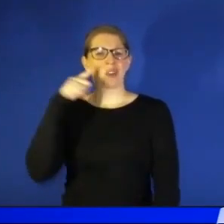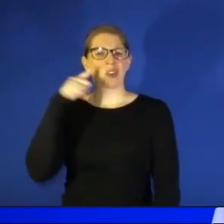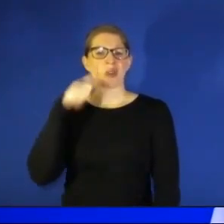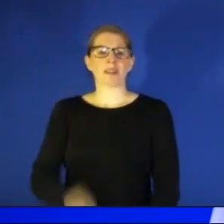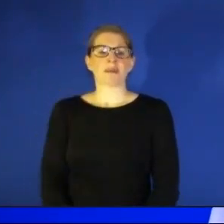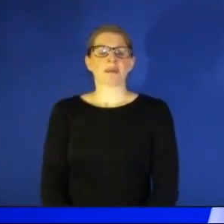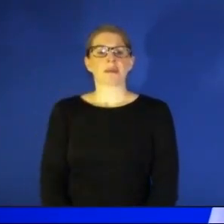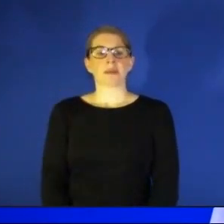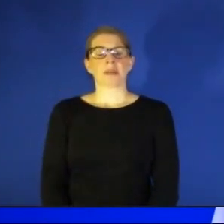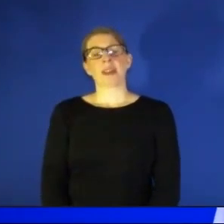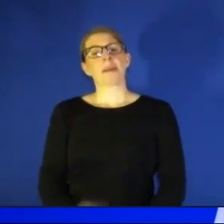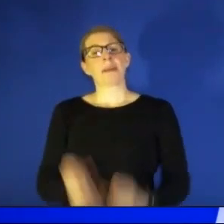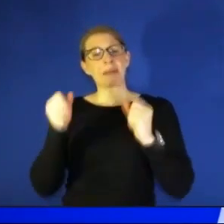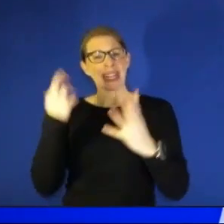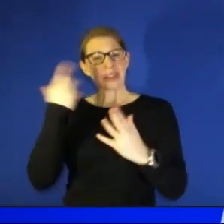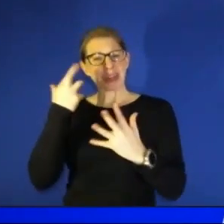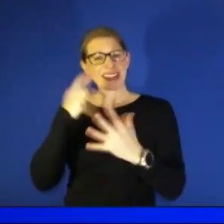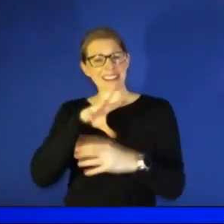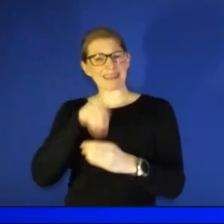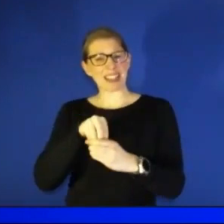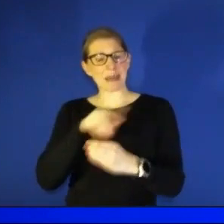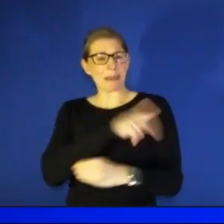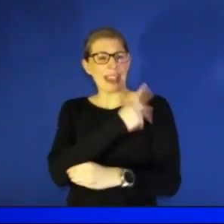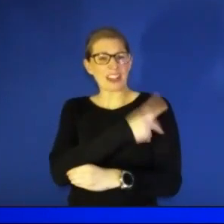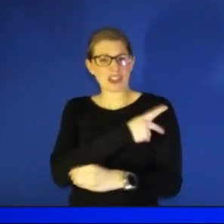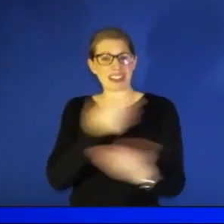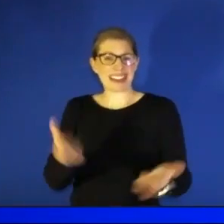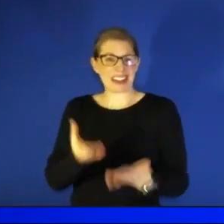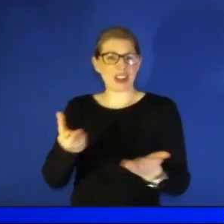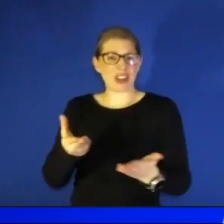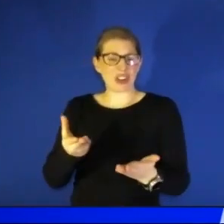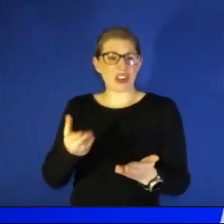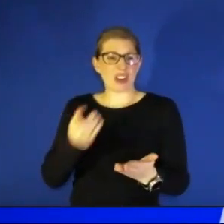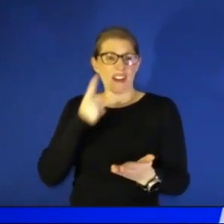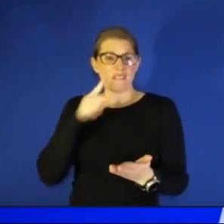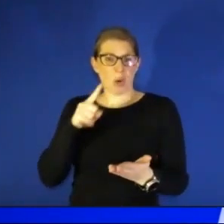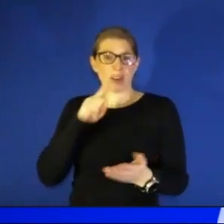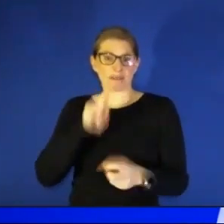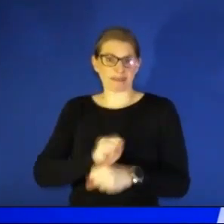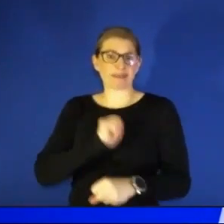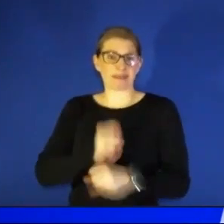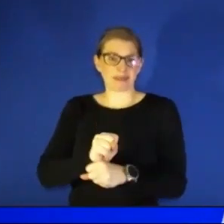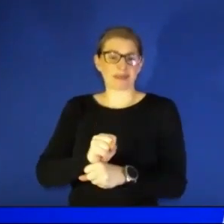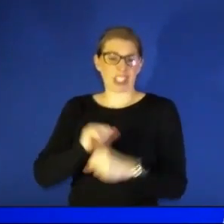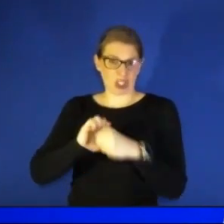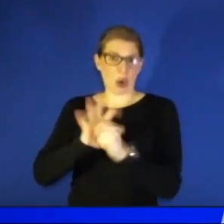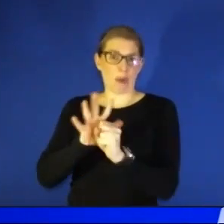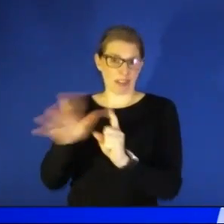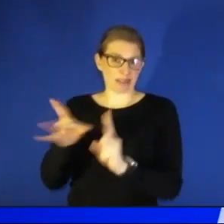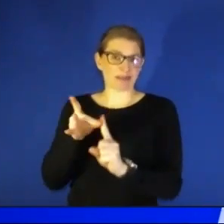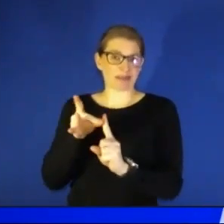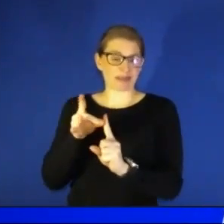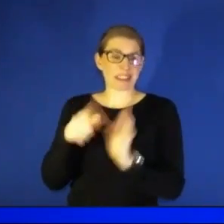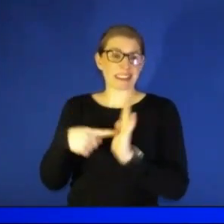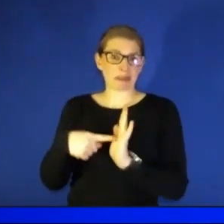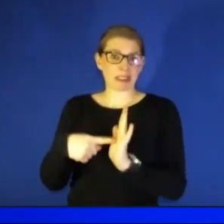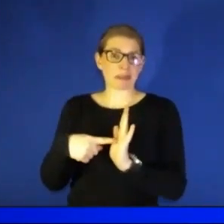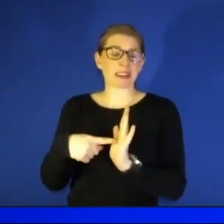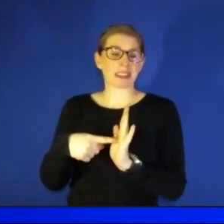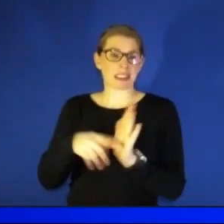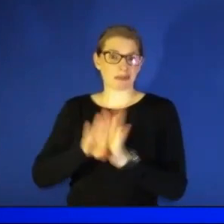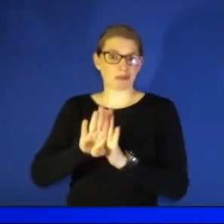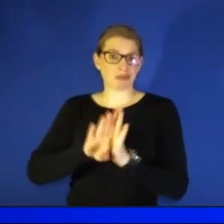factors there. Number one, it is probably patients that were here for actually having COVID symptoms. Maybe